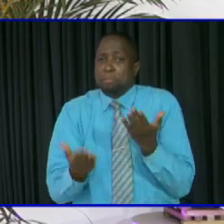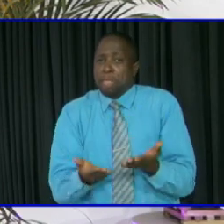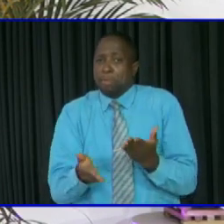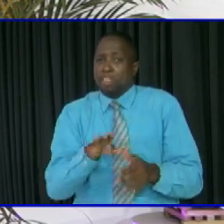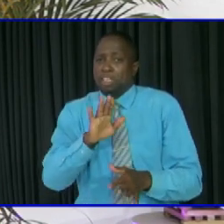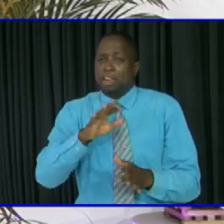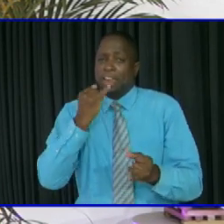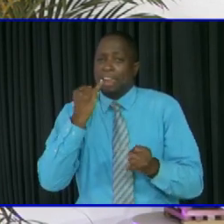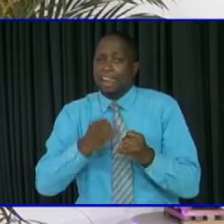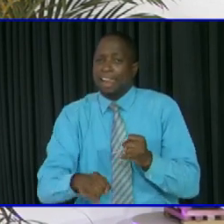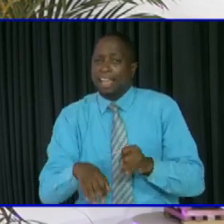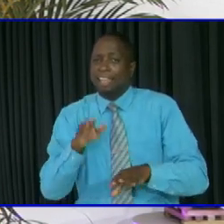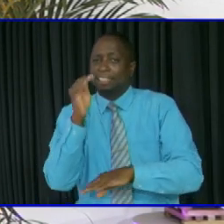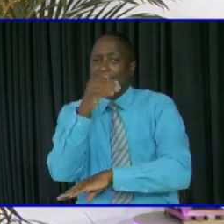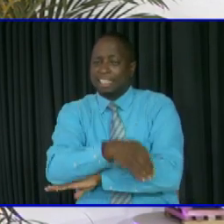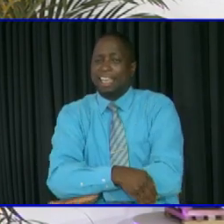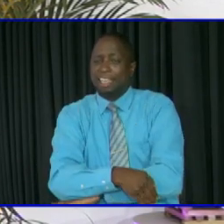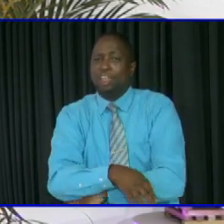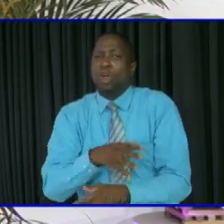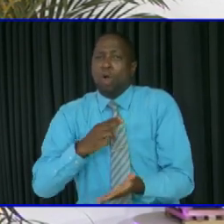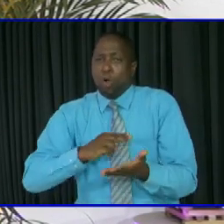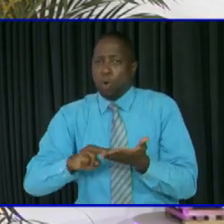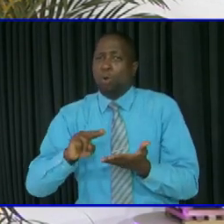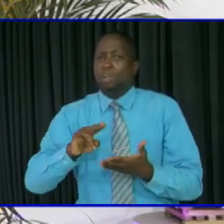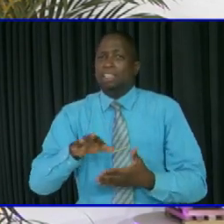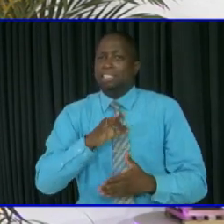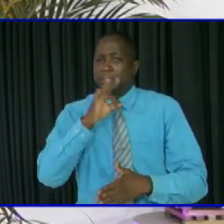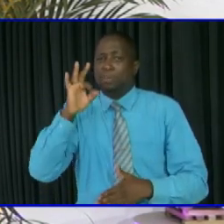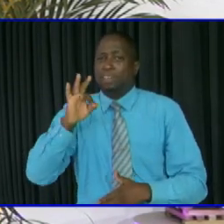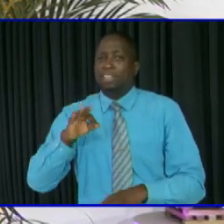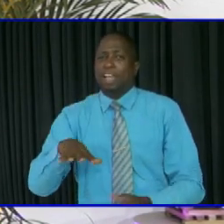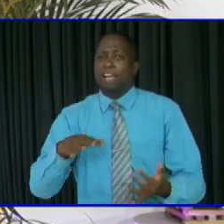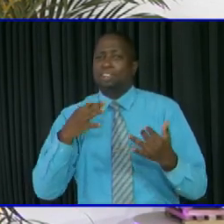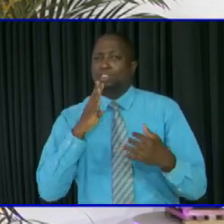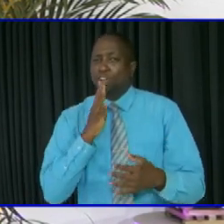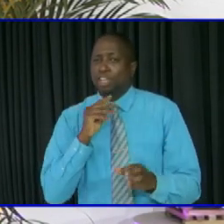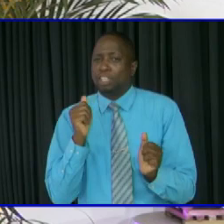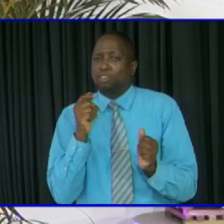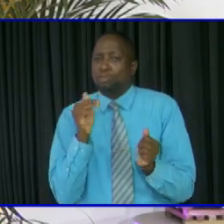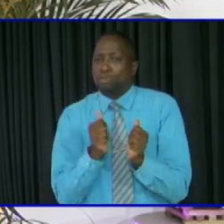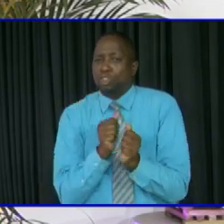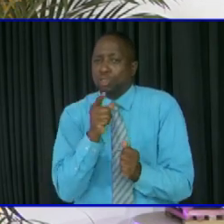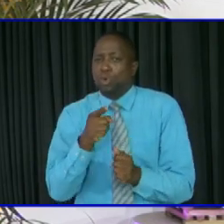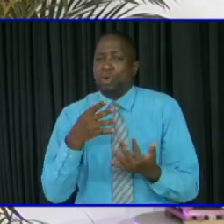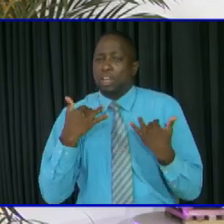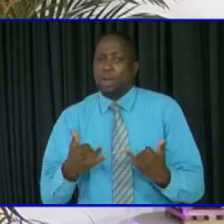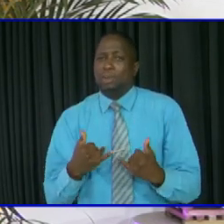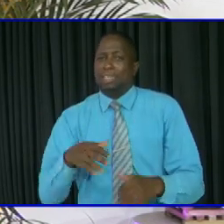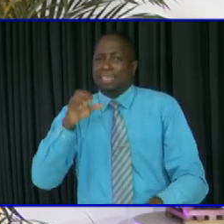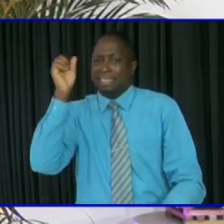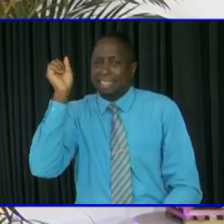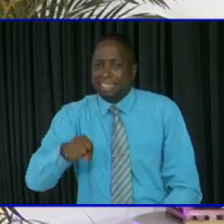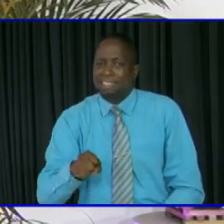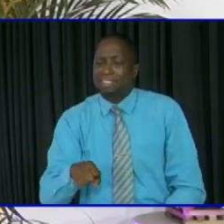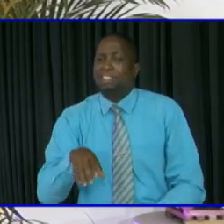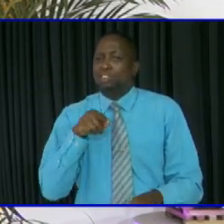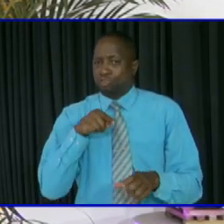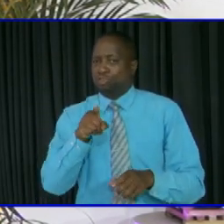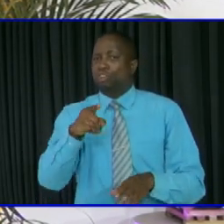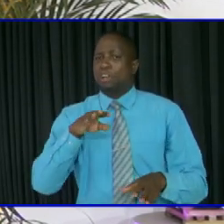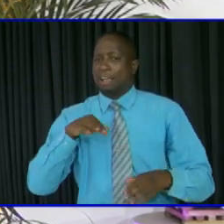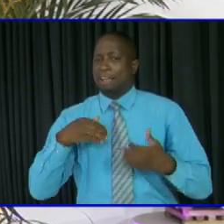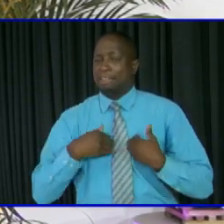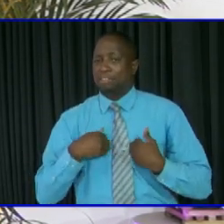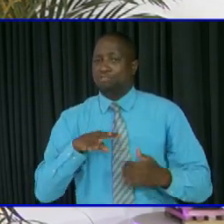is talking to you, saying that even though you may have dirty hands and an impure